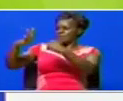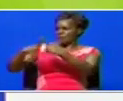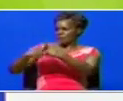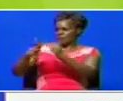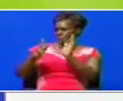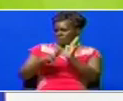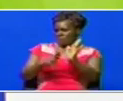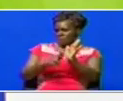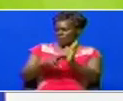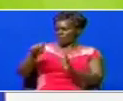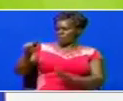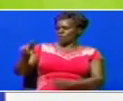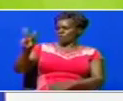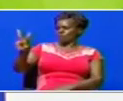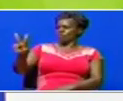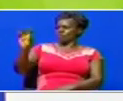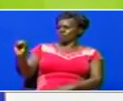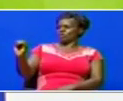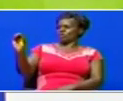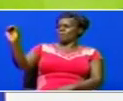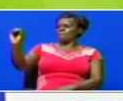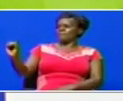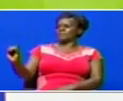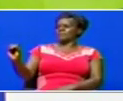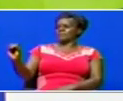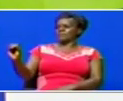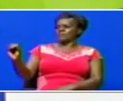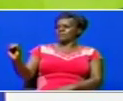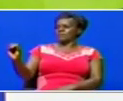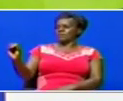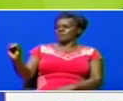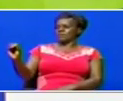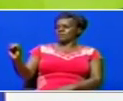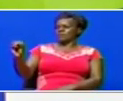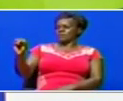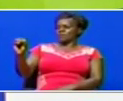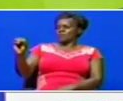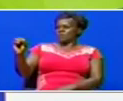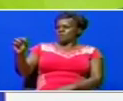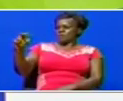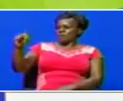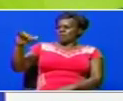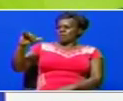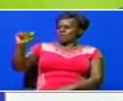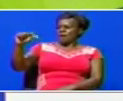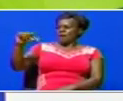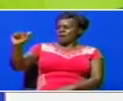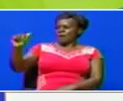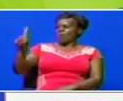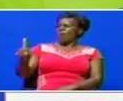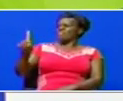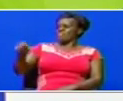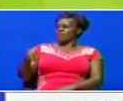689, representing 0.20%. Joseph William Nyaga,